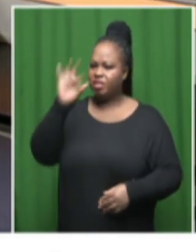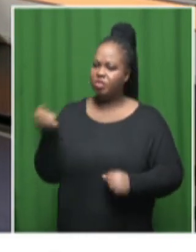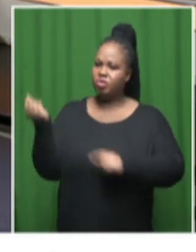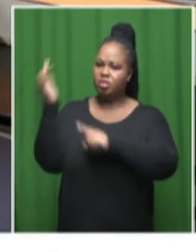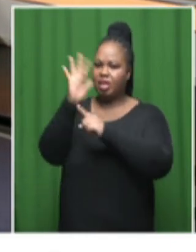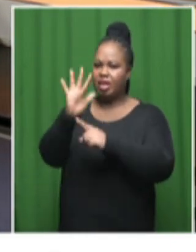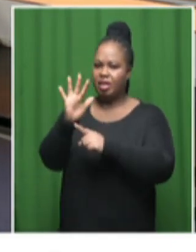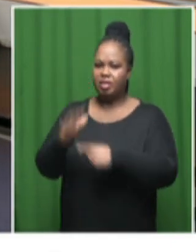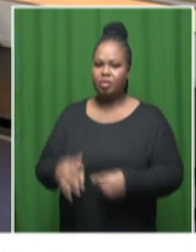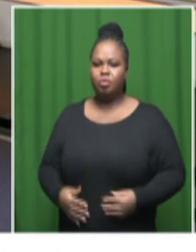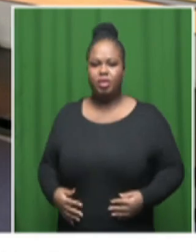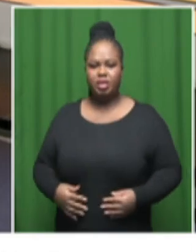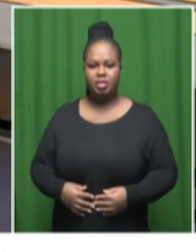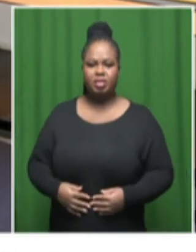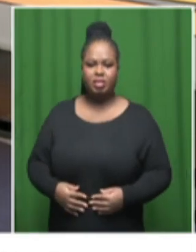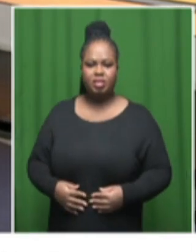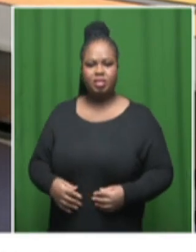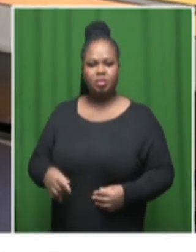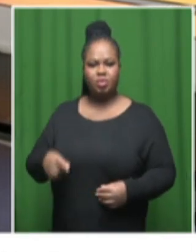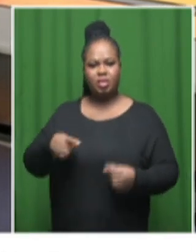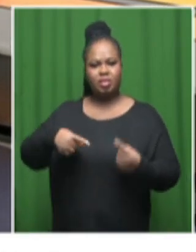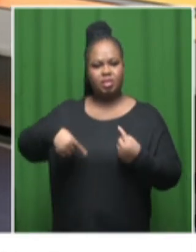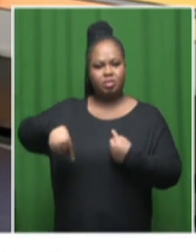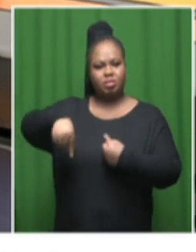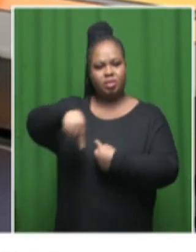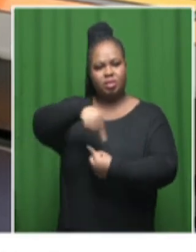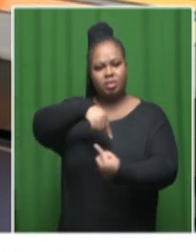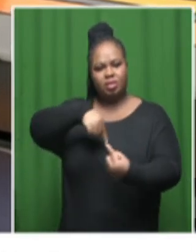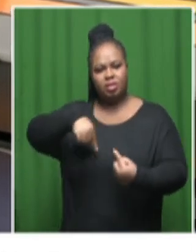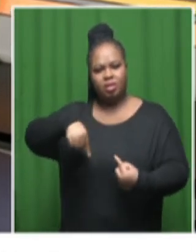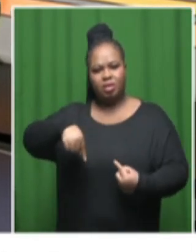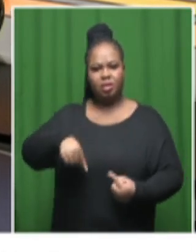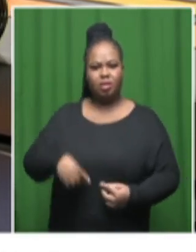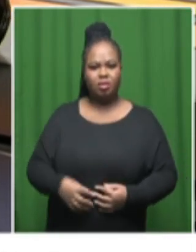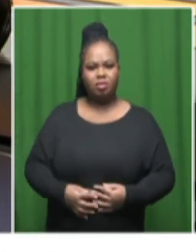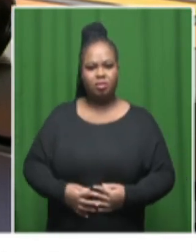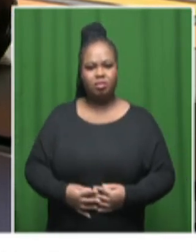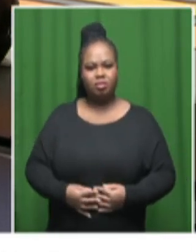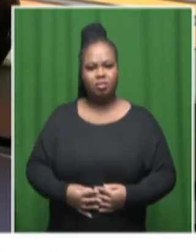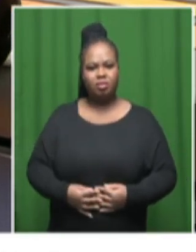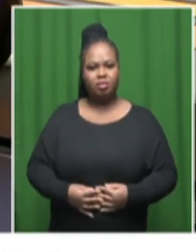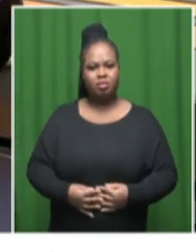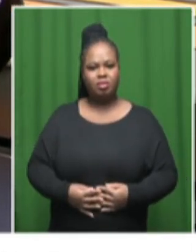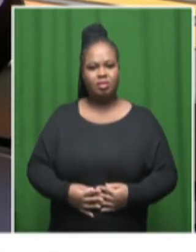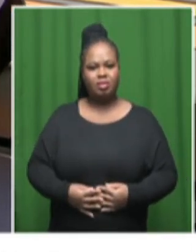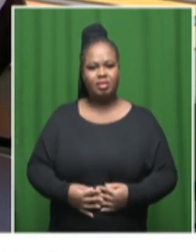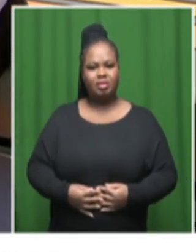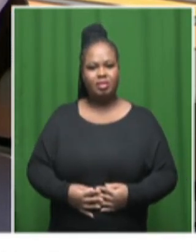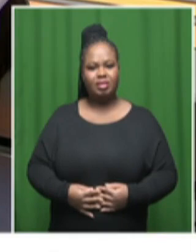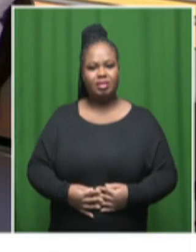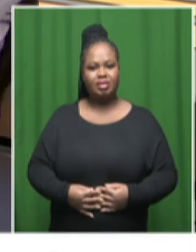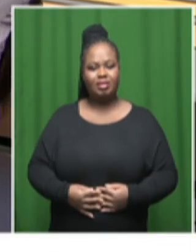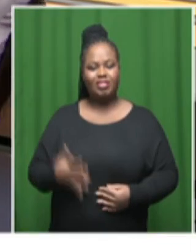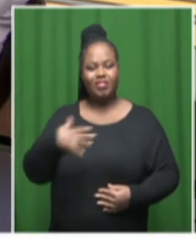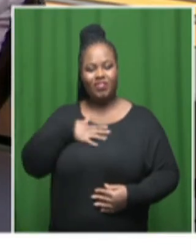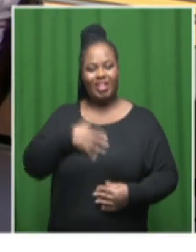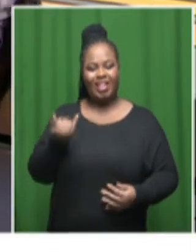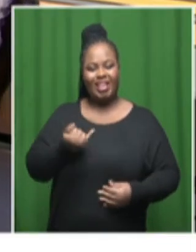that. Okay, we can come around again. I feel like Letsatsi and I are doing a dance.